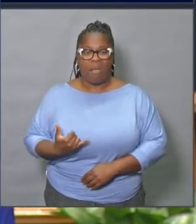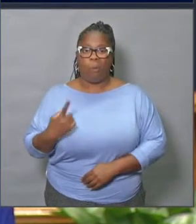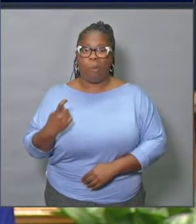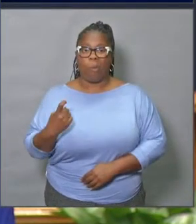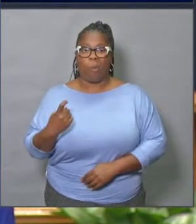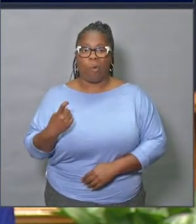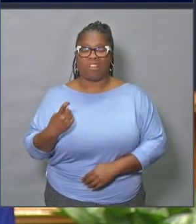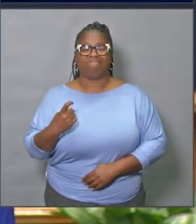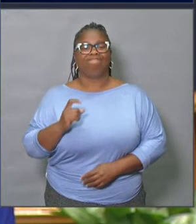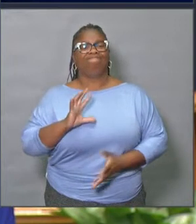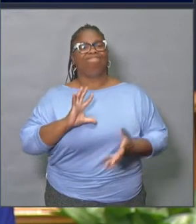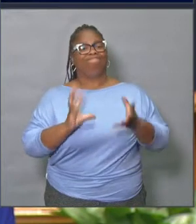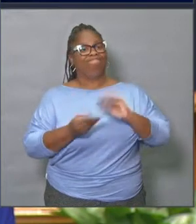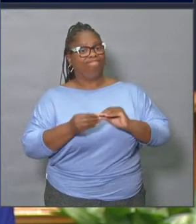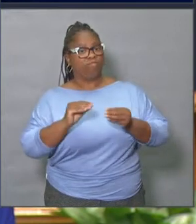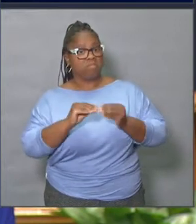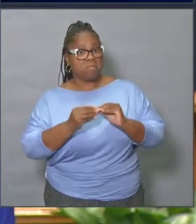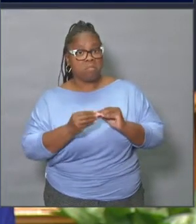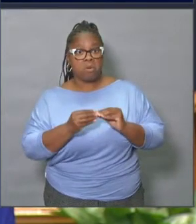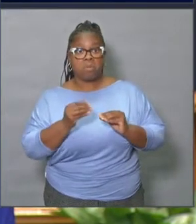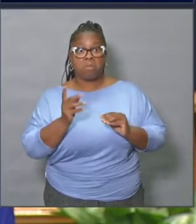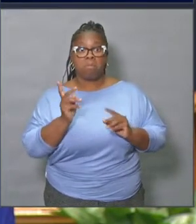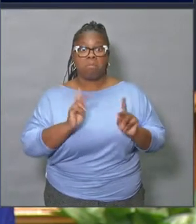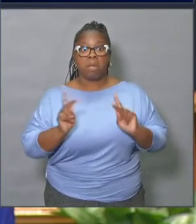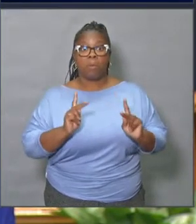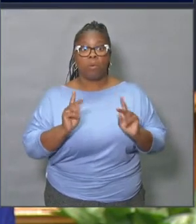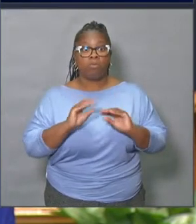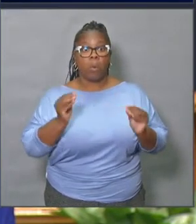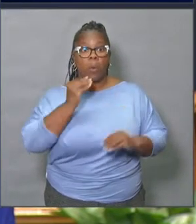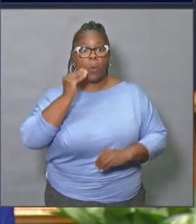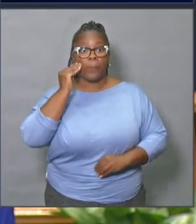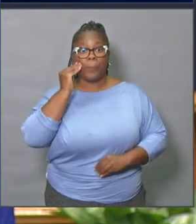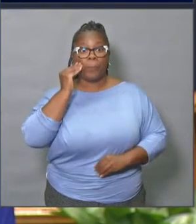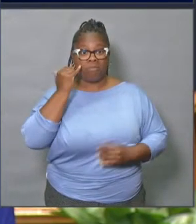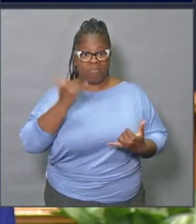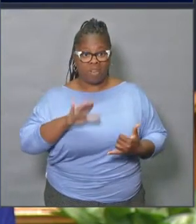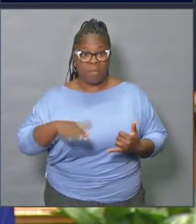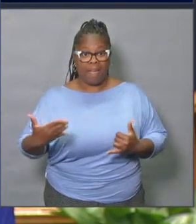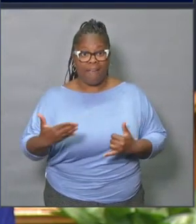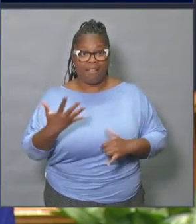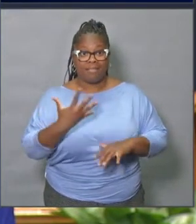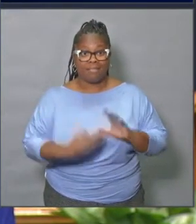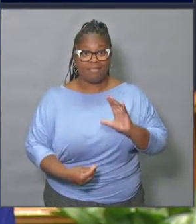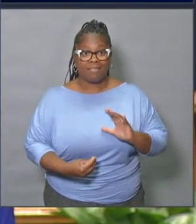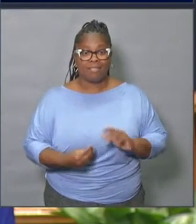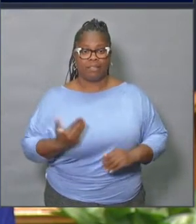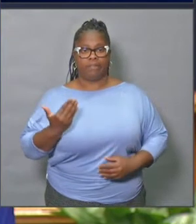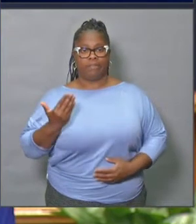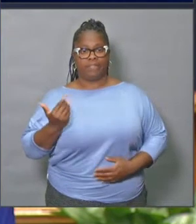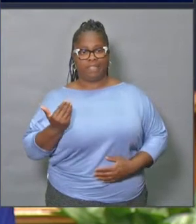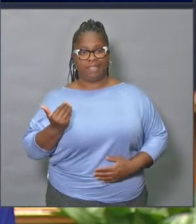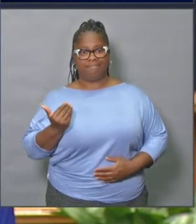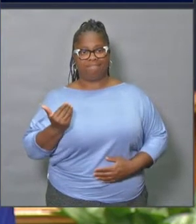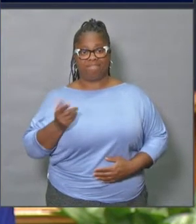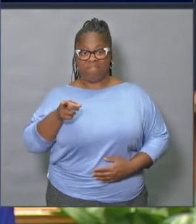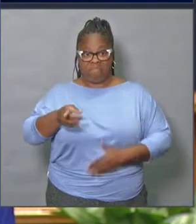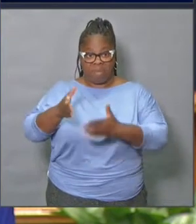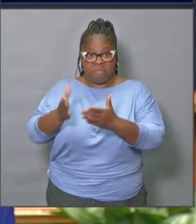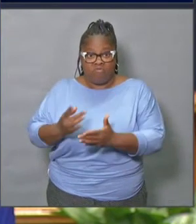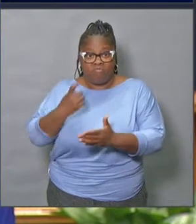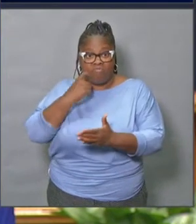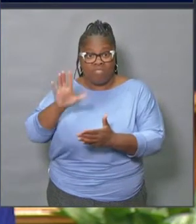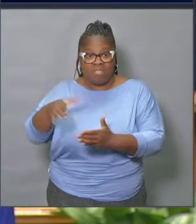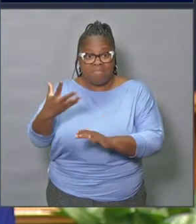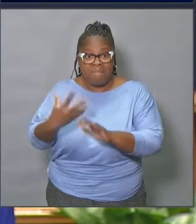number of deaths among people experiencing homelessness to 15. And to the family and friends of the person who passed